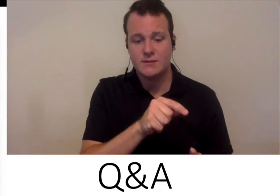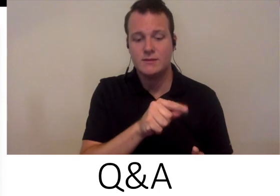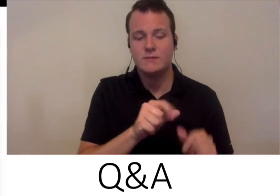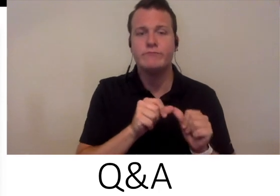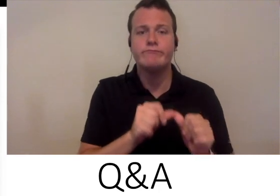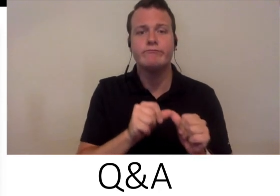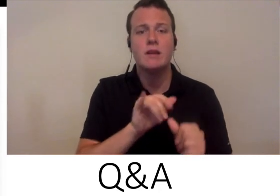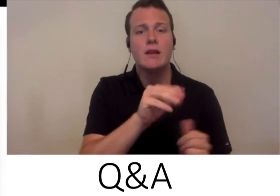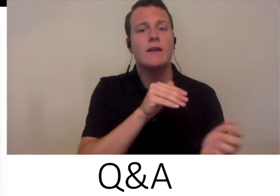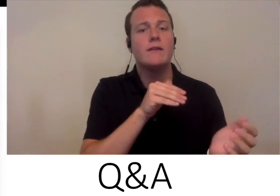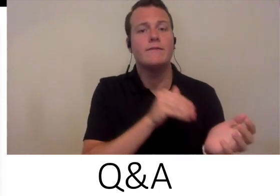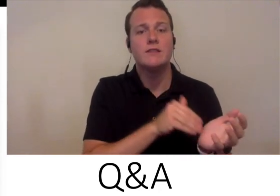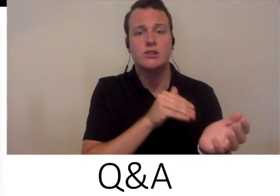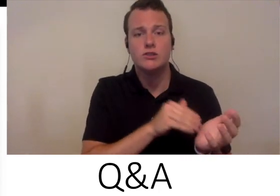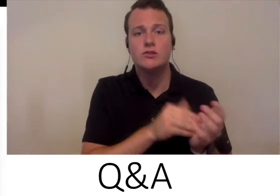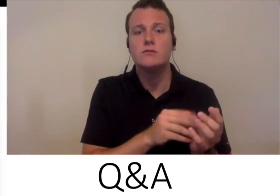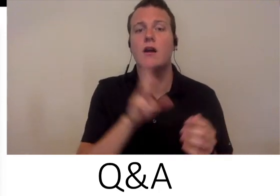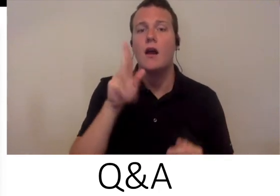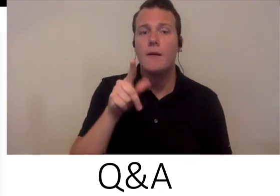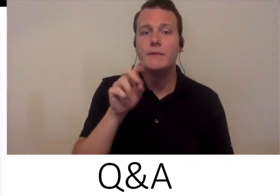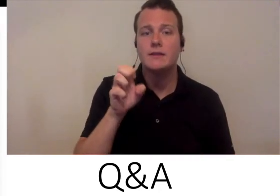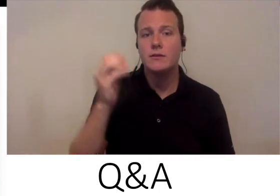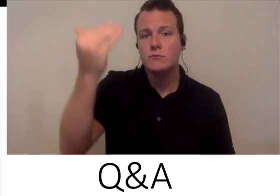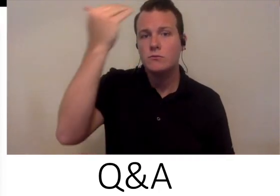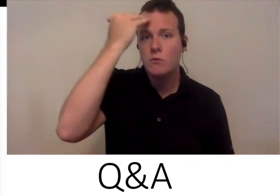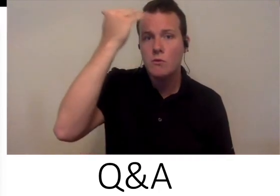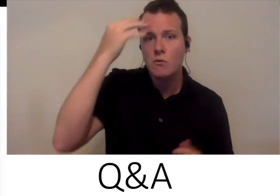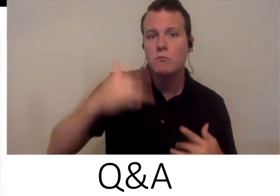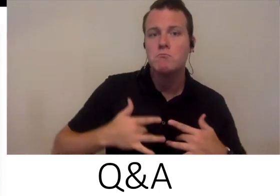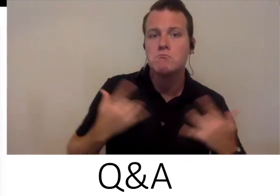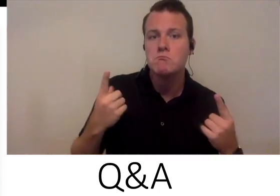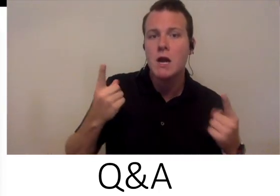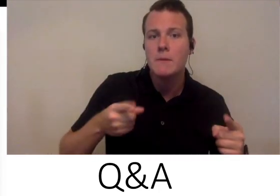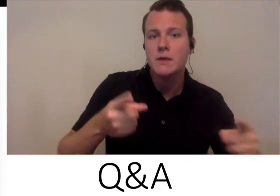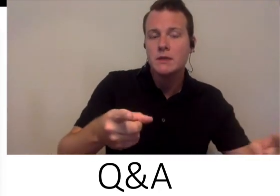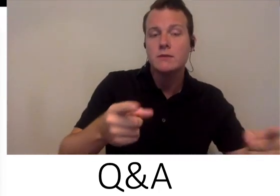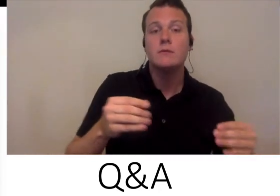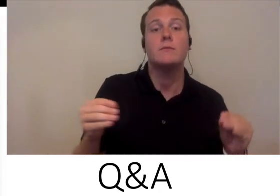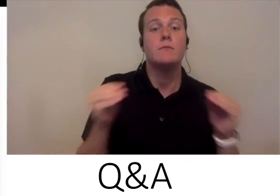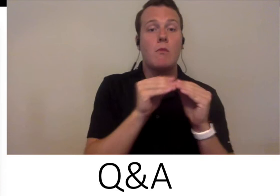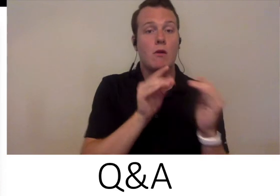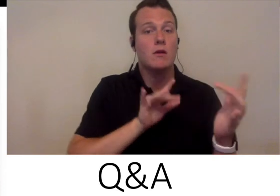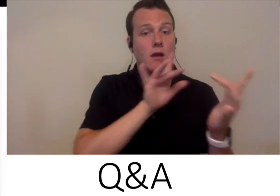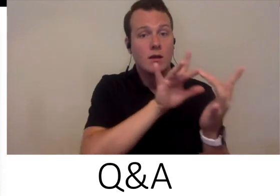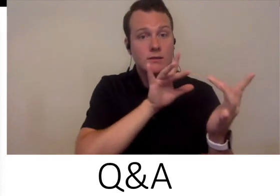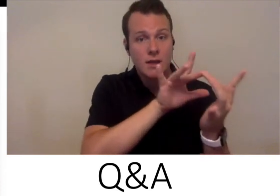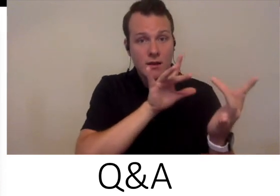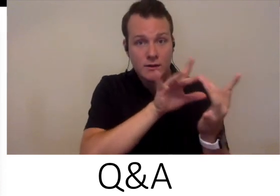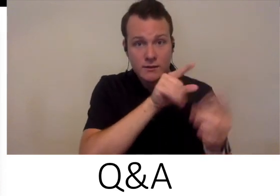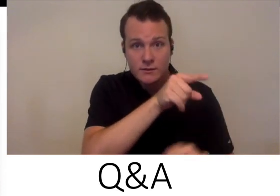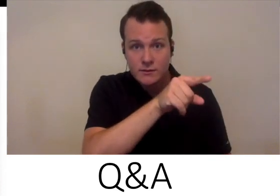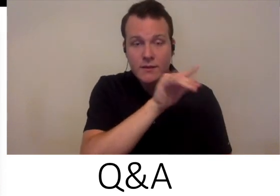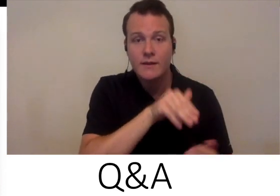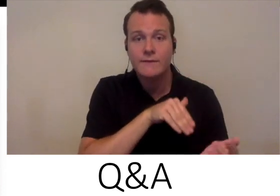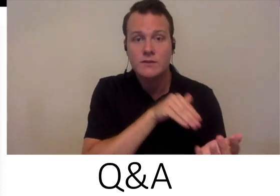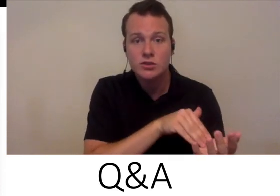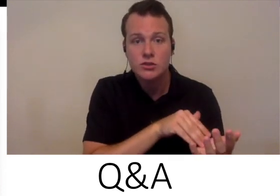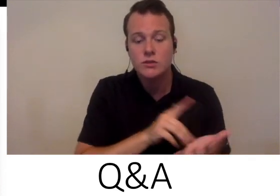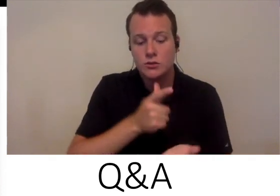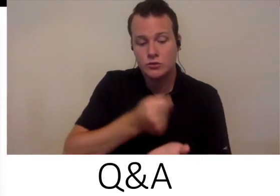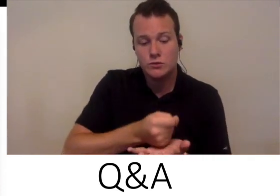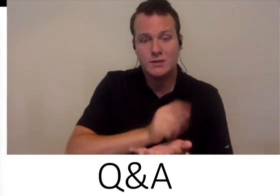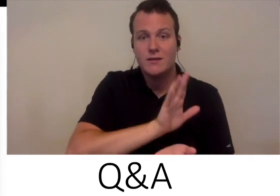physician updated on what's happening. The more contact you have with that physician and in treating their